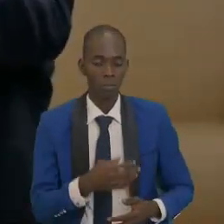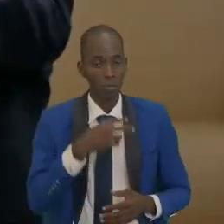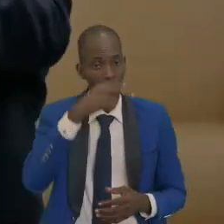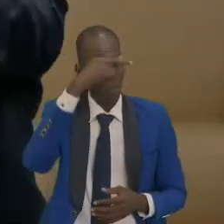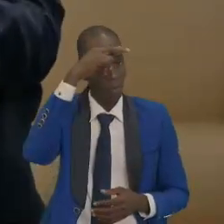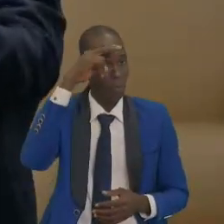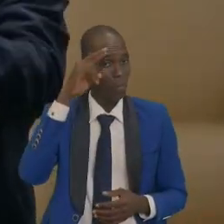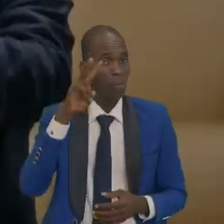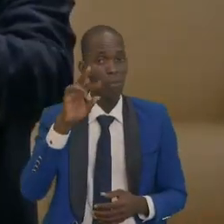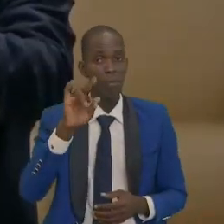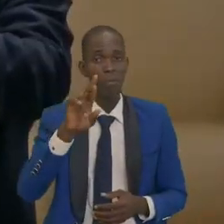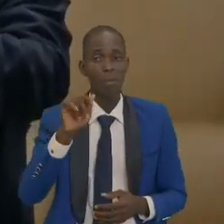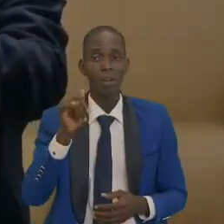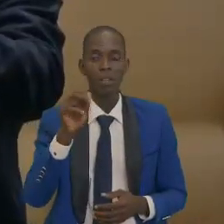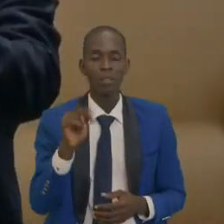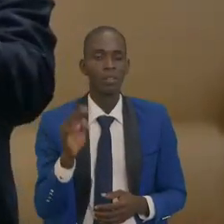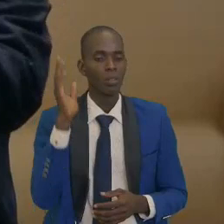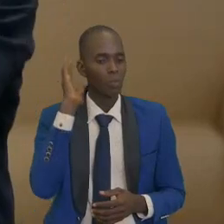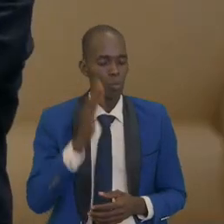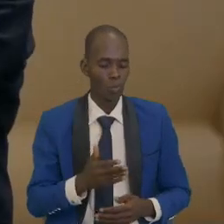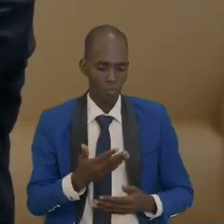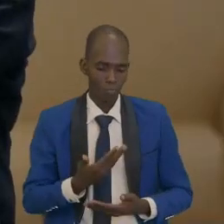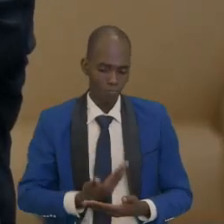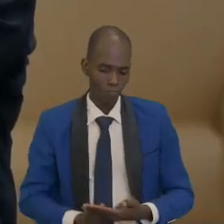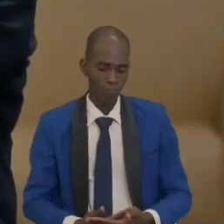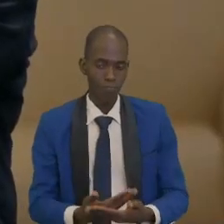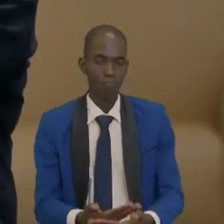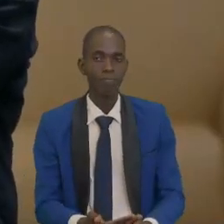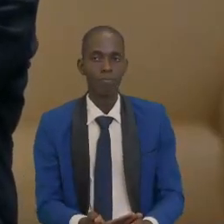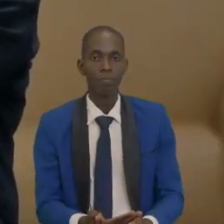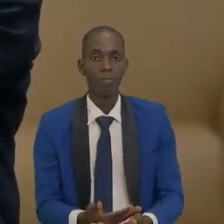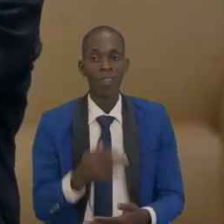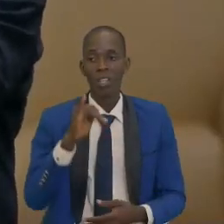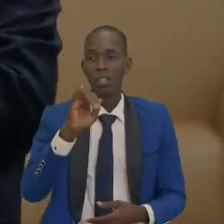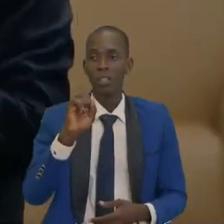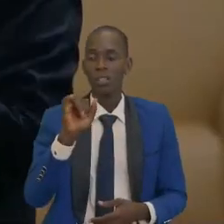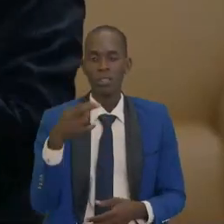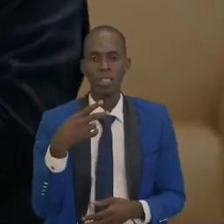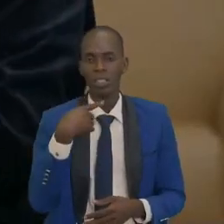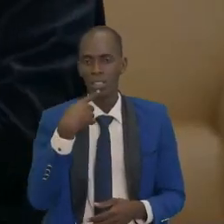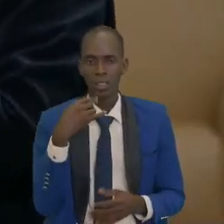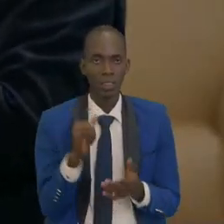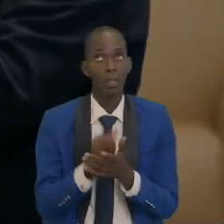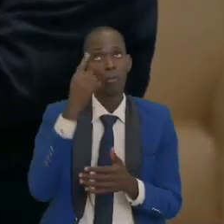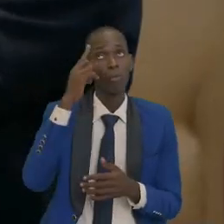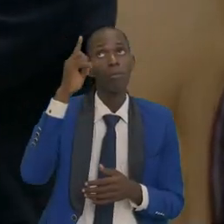Isaiah said that from God nobody thought about it